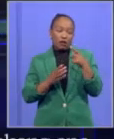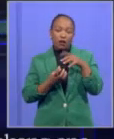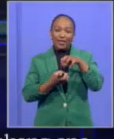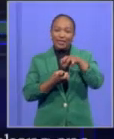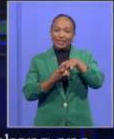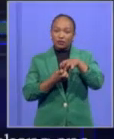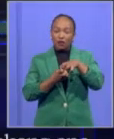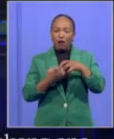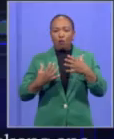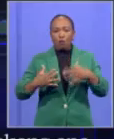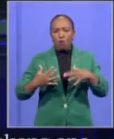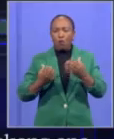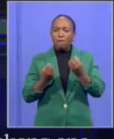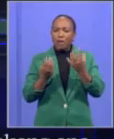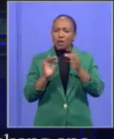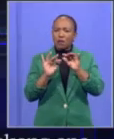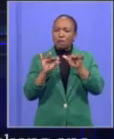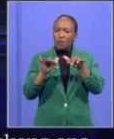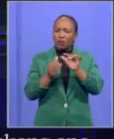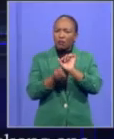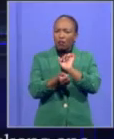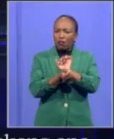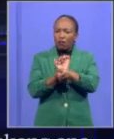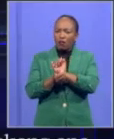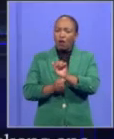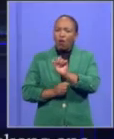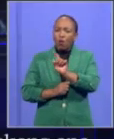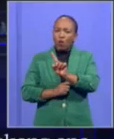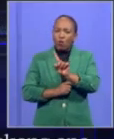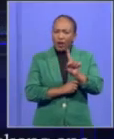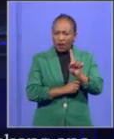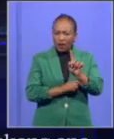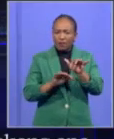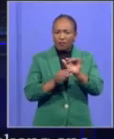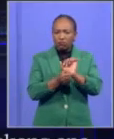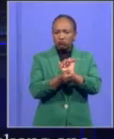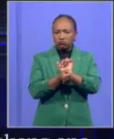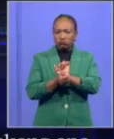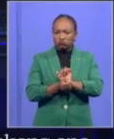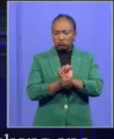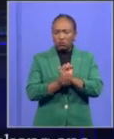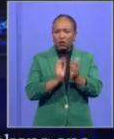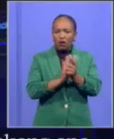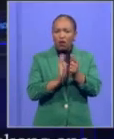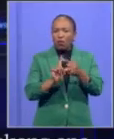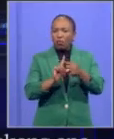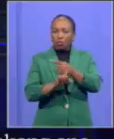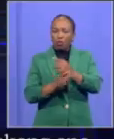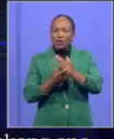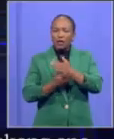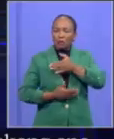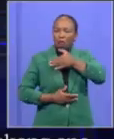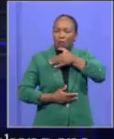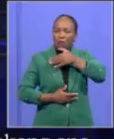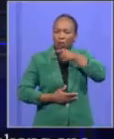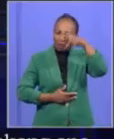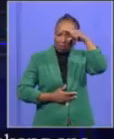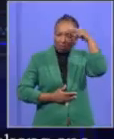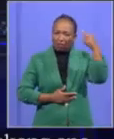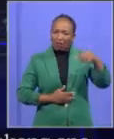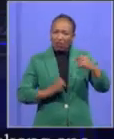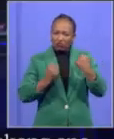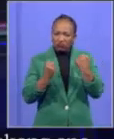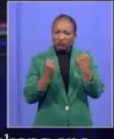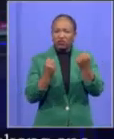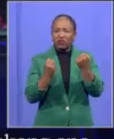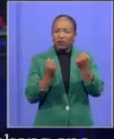111 ka ditlolo tse fapaneng tsa molao mebileng ho kenyeletswa le ho kganna ba le ka tlasa tshusumetso ya tahi. Re lekola tlaleho ena le diketsahalo tse